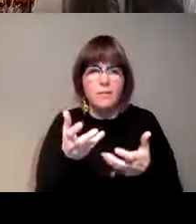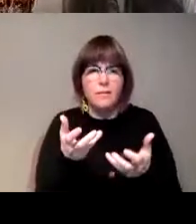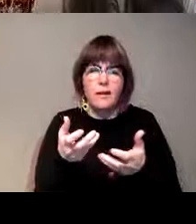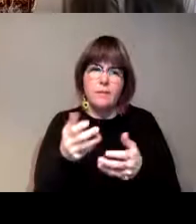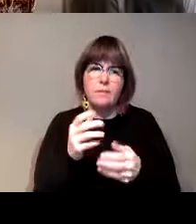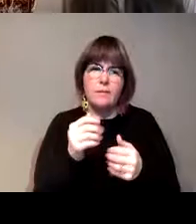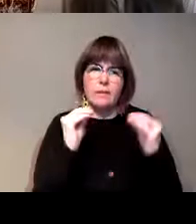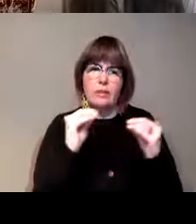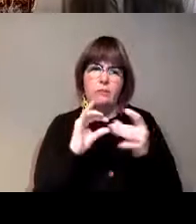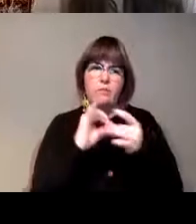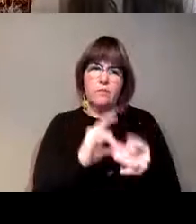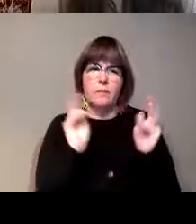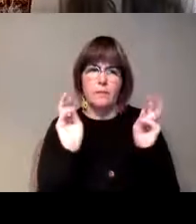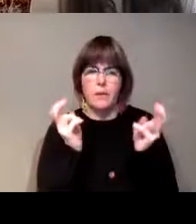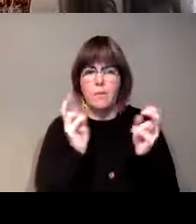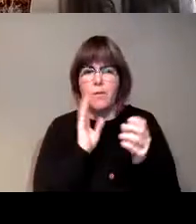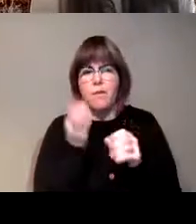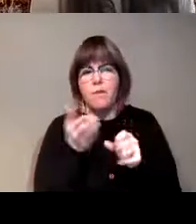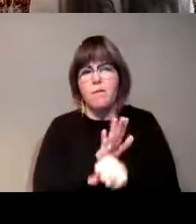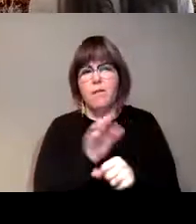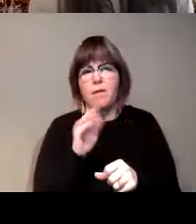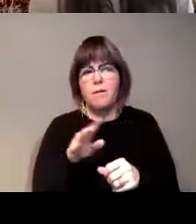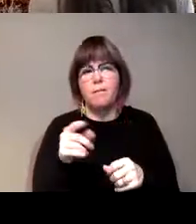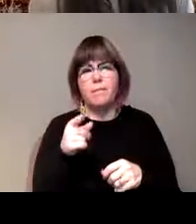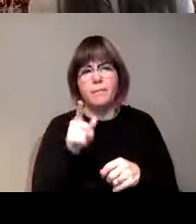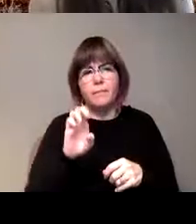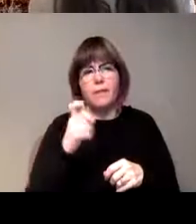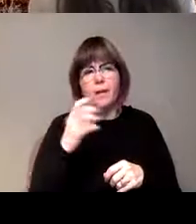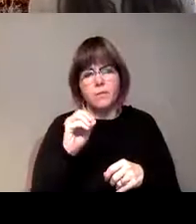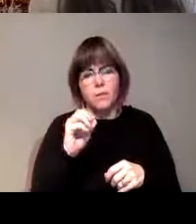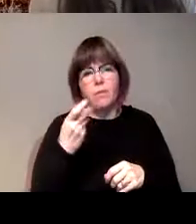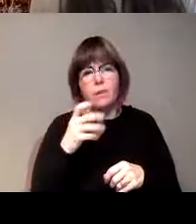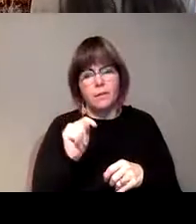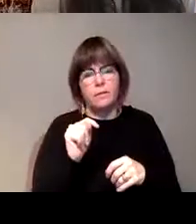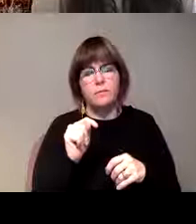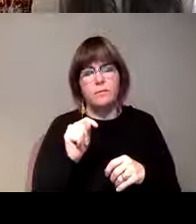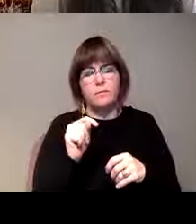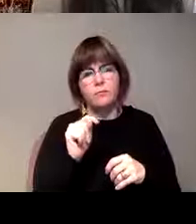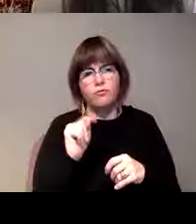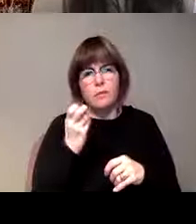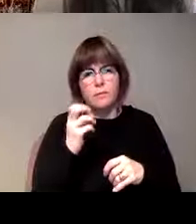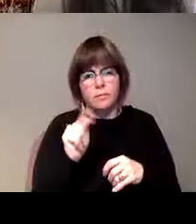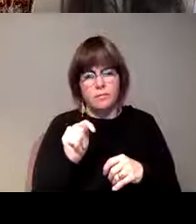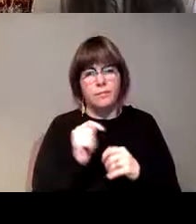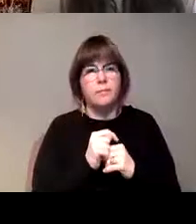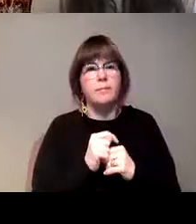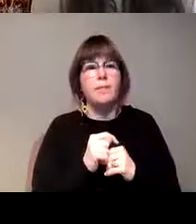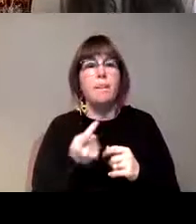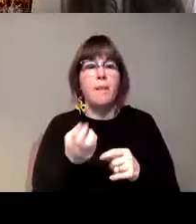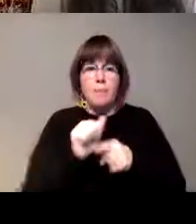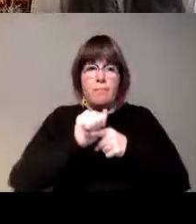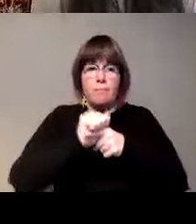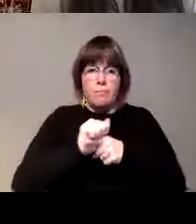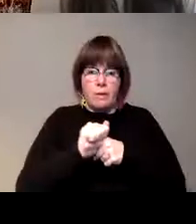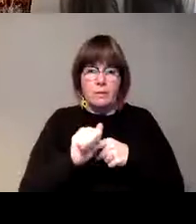the topic that is covered in the lab. So in this case, it's exoplanet transits. We then give them practice